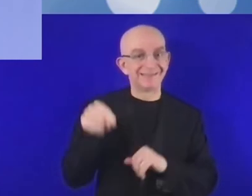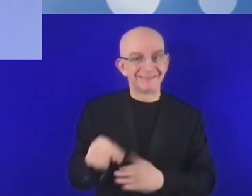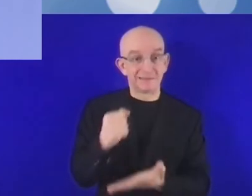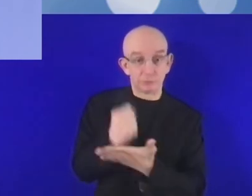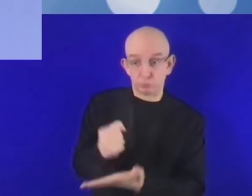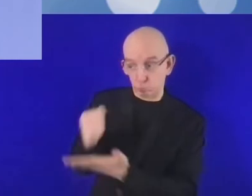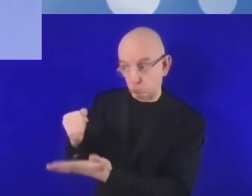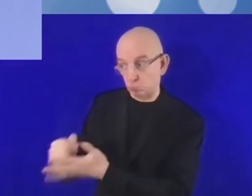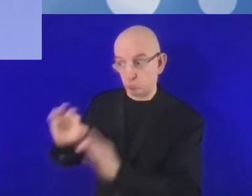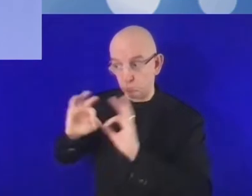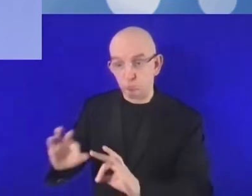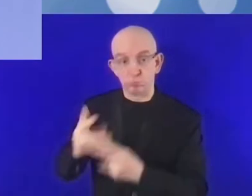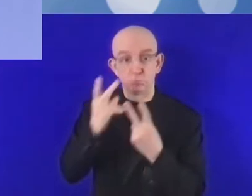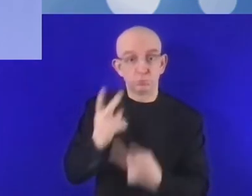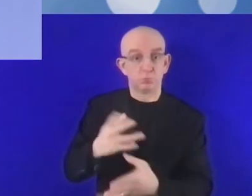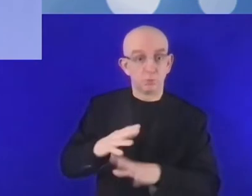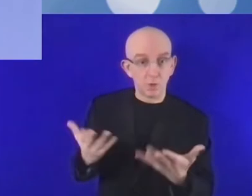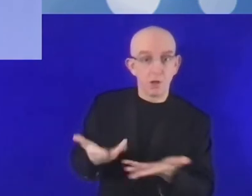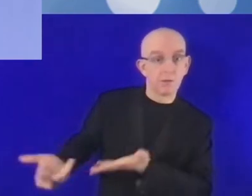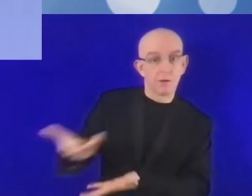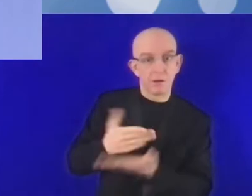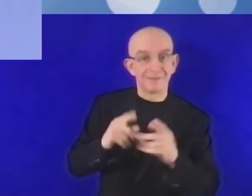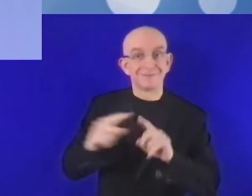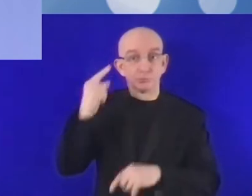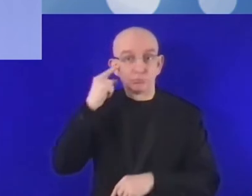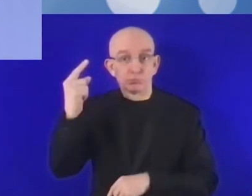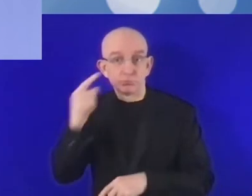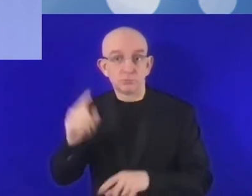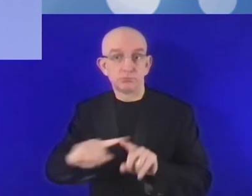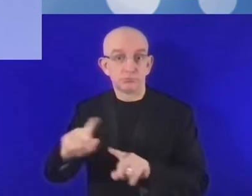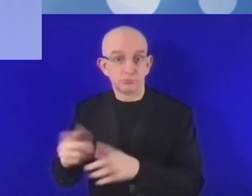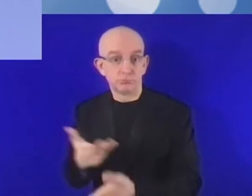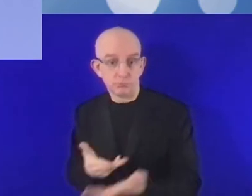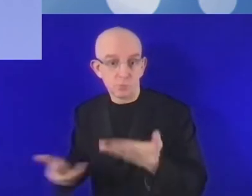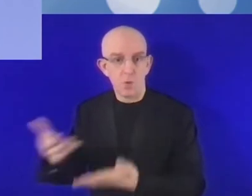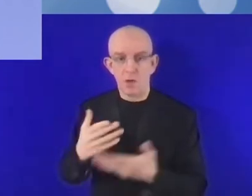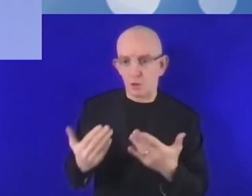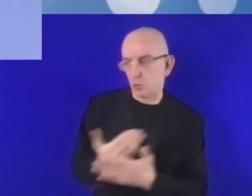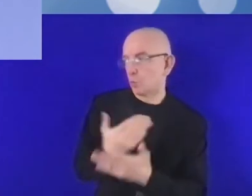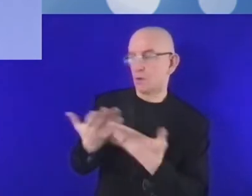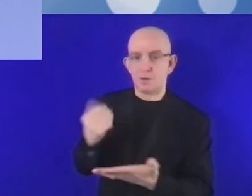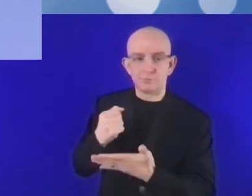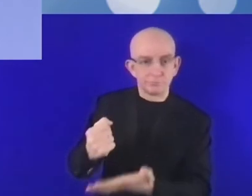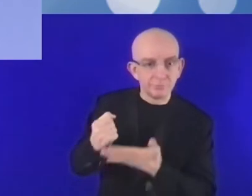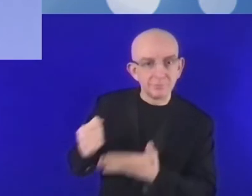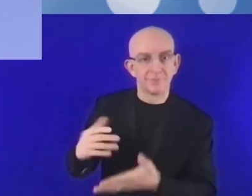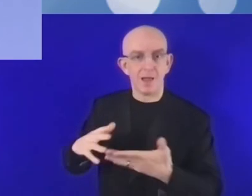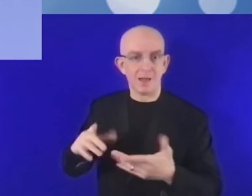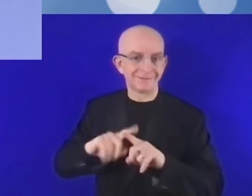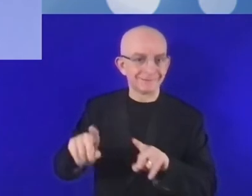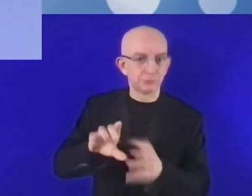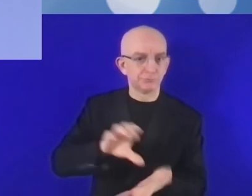funding and disbursement so this issue be should be addressed some kind of legislations or